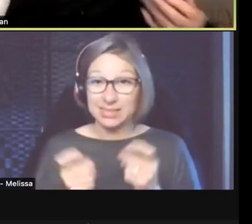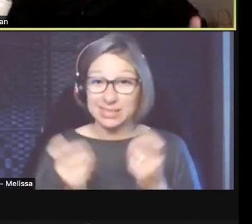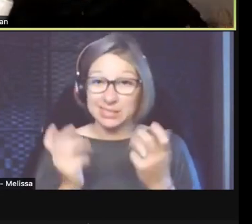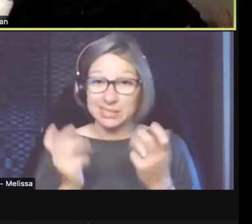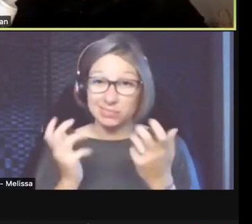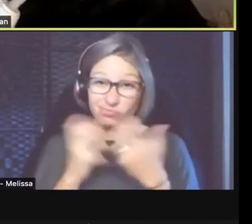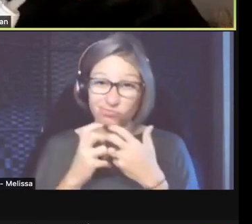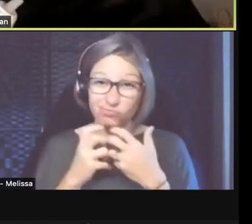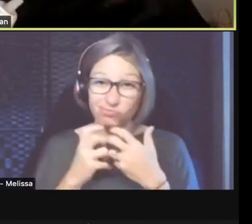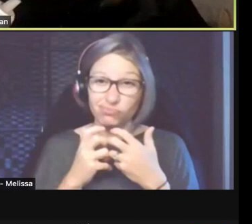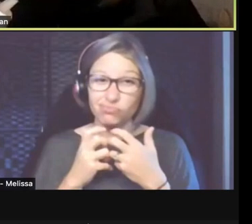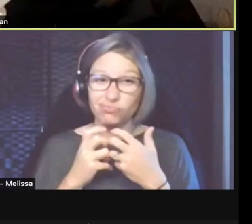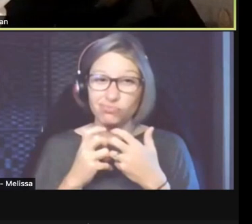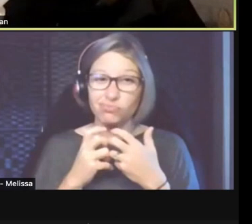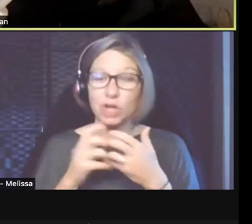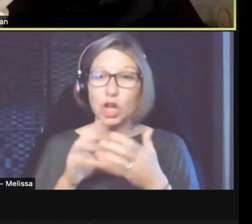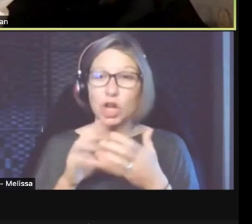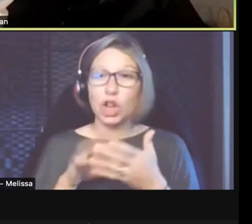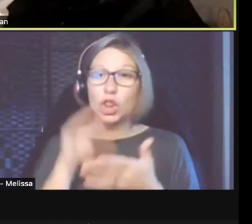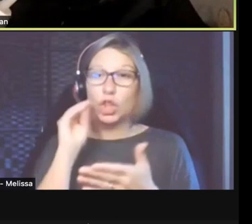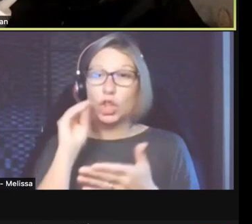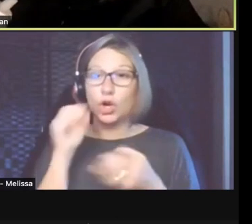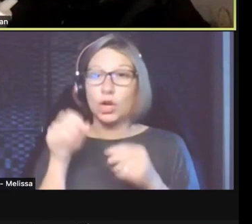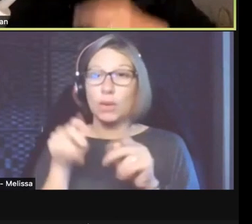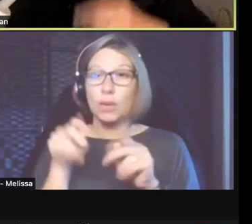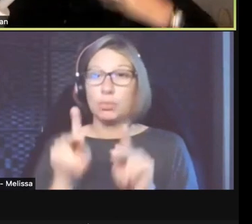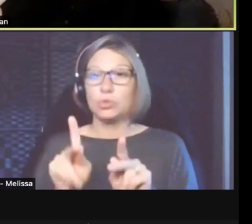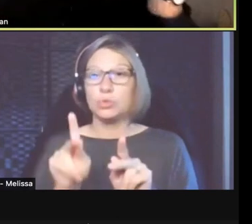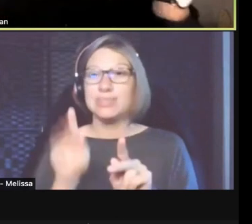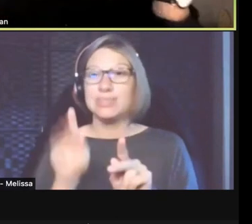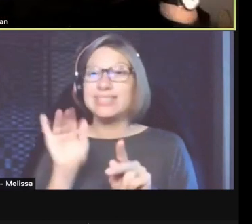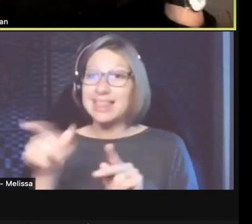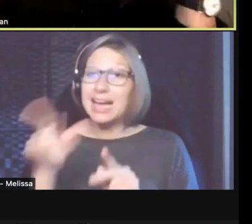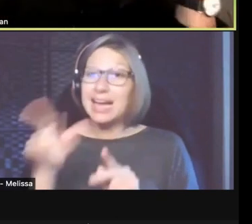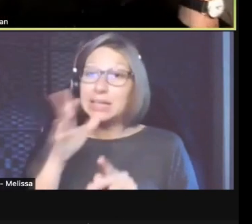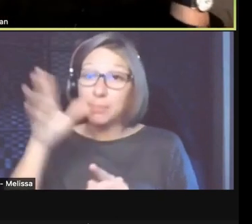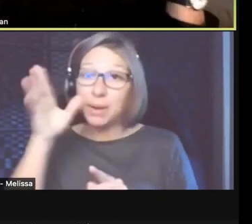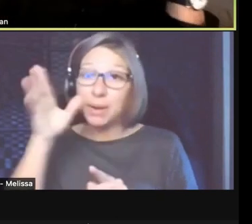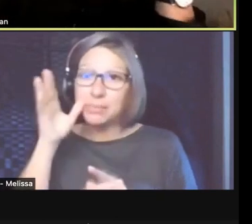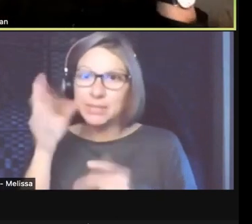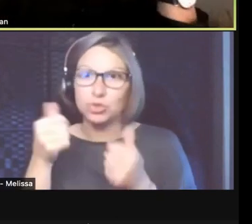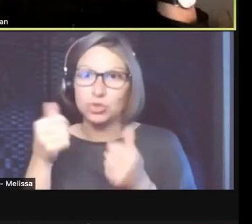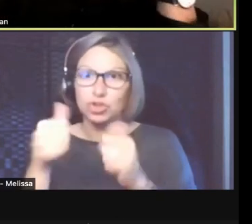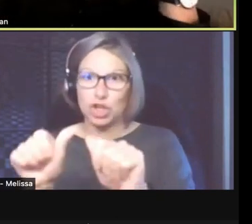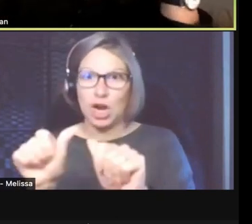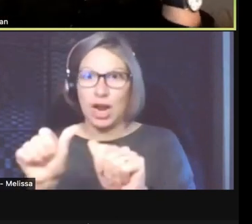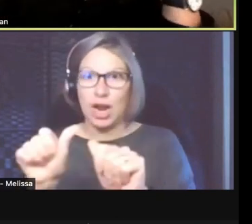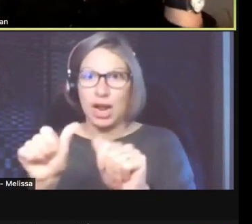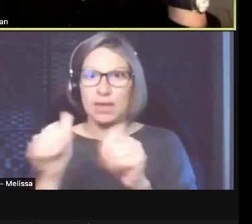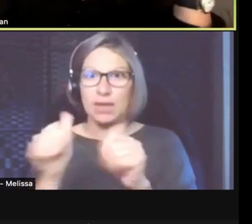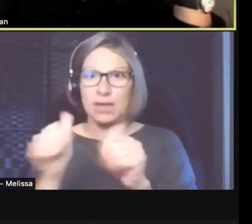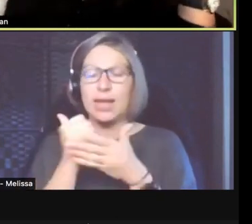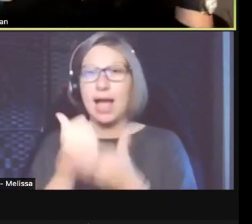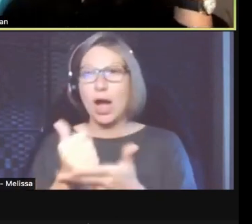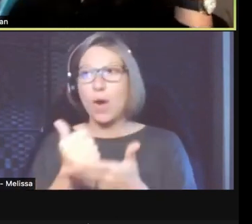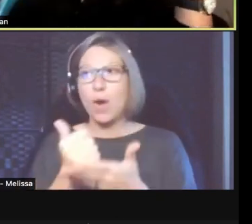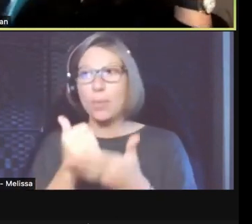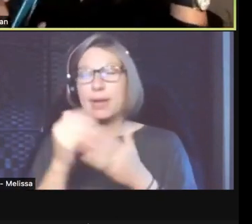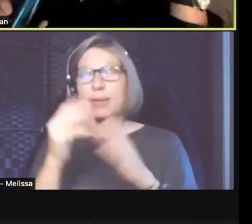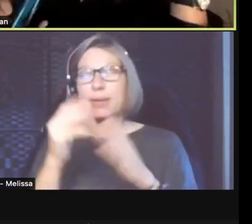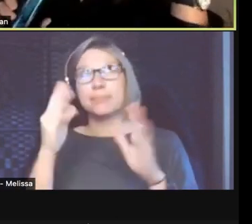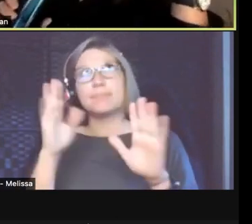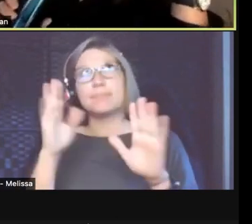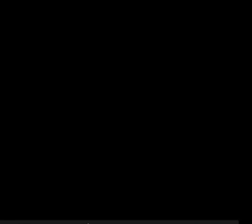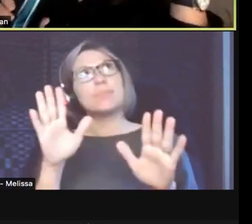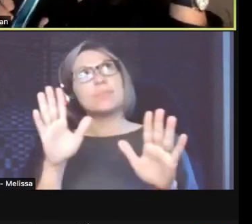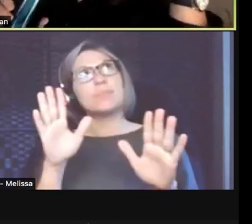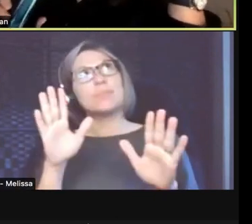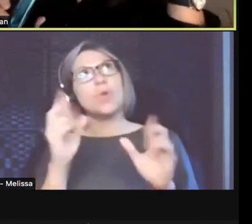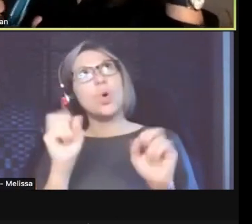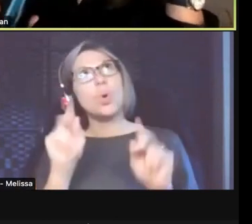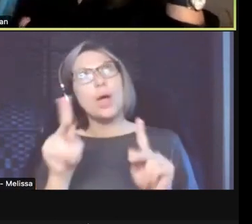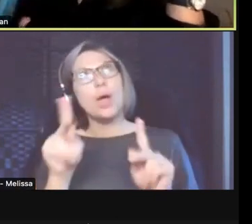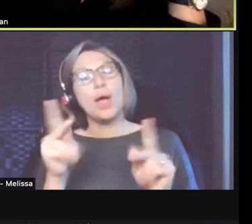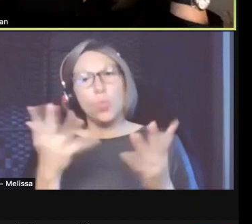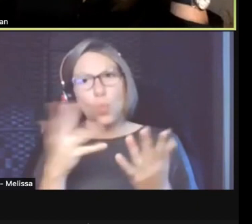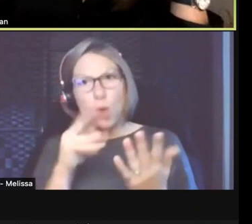there. They were trying to mediate that and help him frame in his mind, what he was looking at.